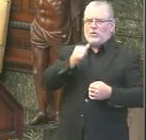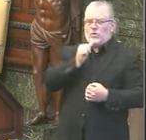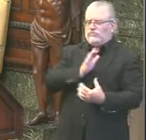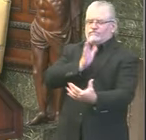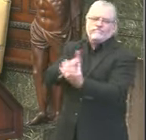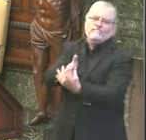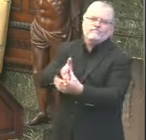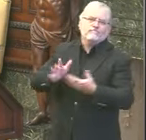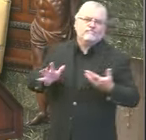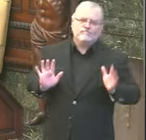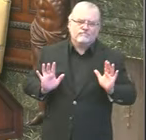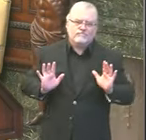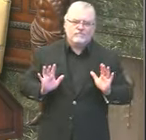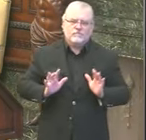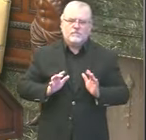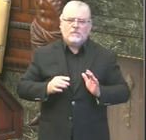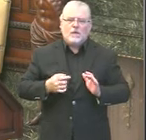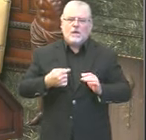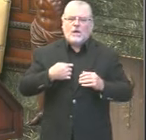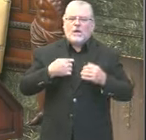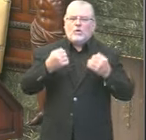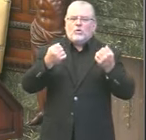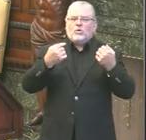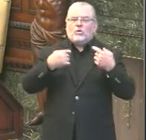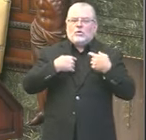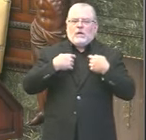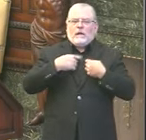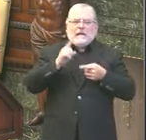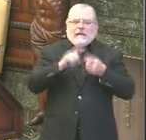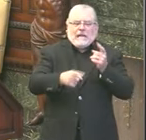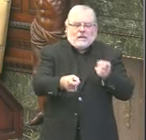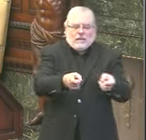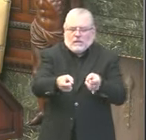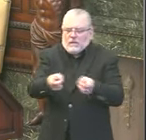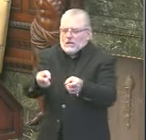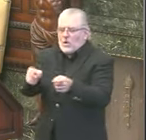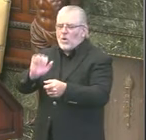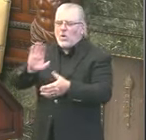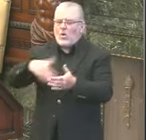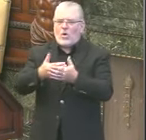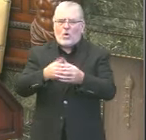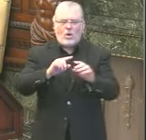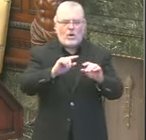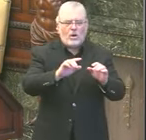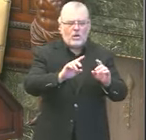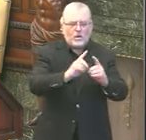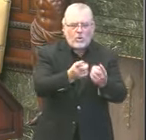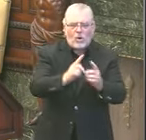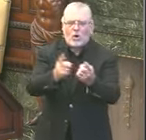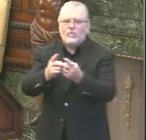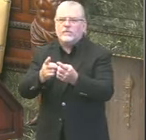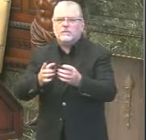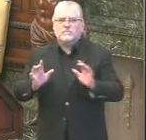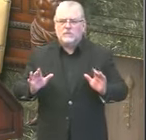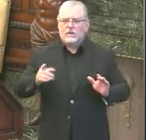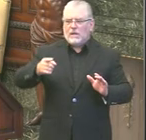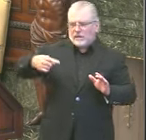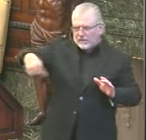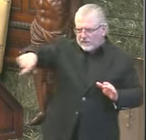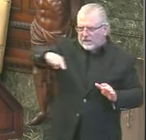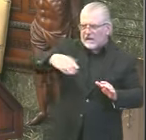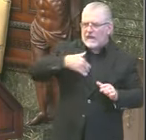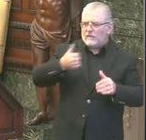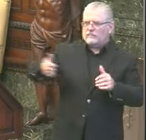to micromanage our departments. We ask very qualified people to run our departments, and I have confidence in their decision